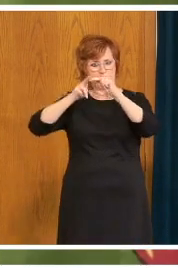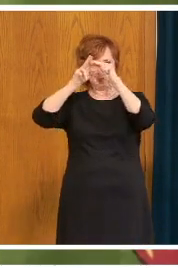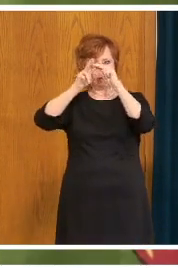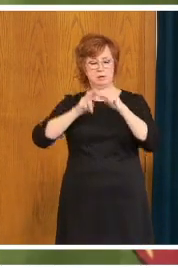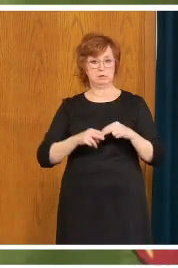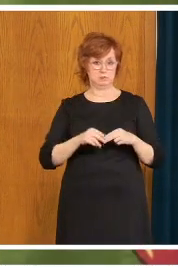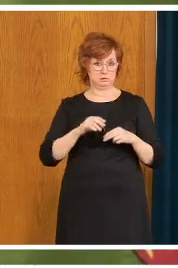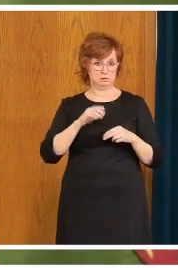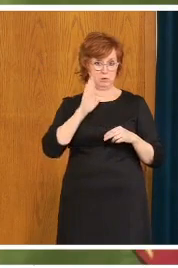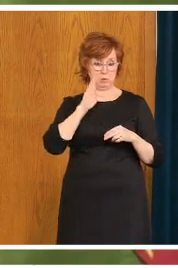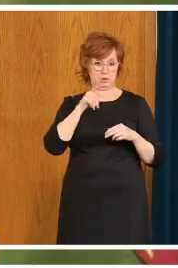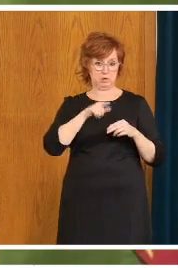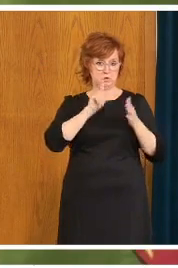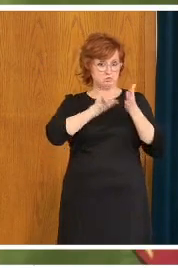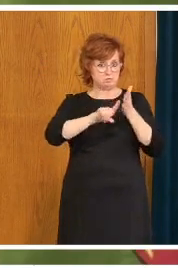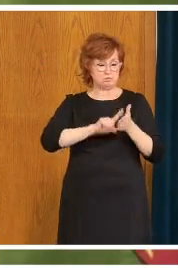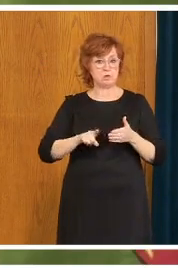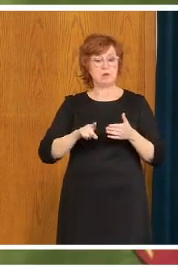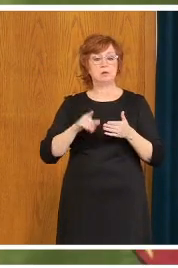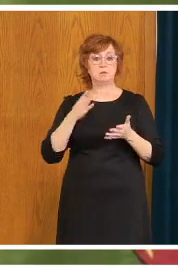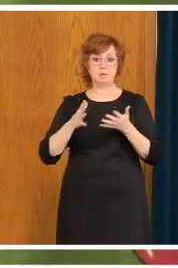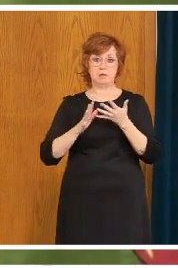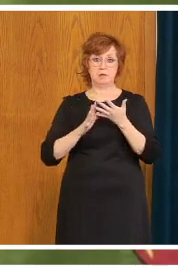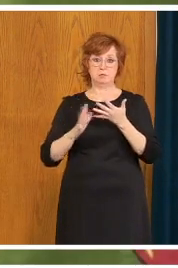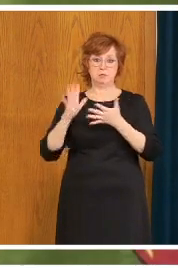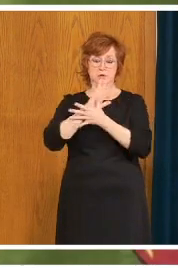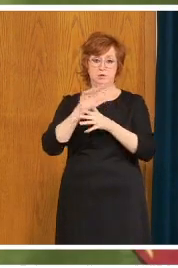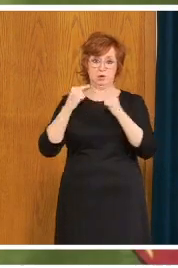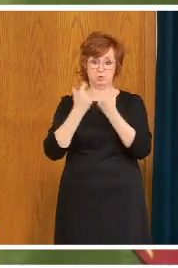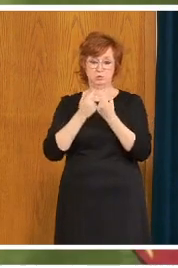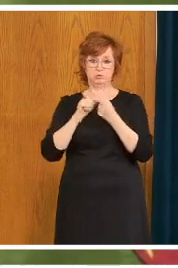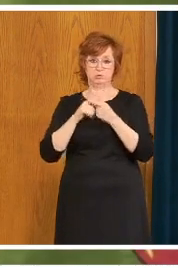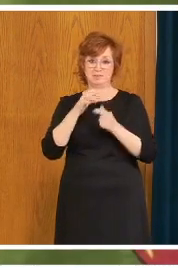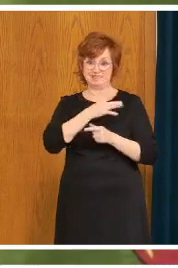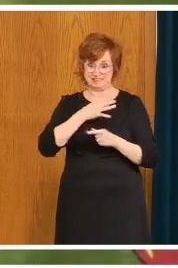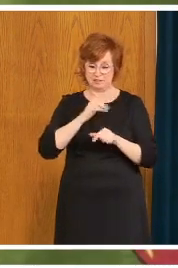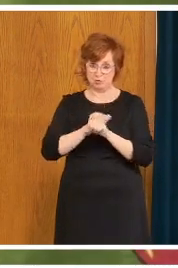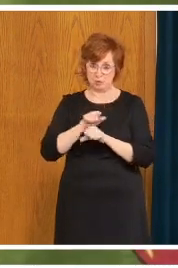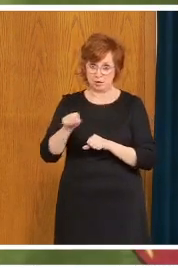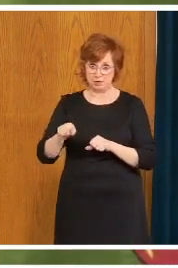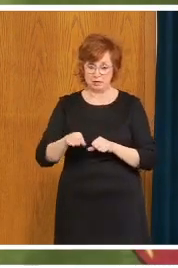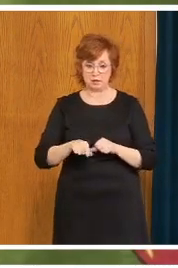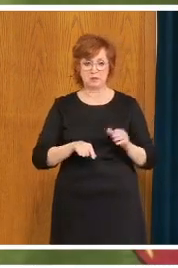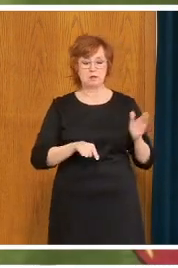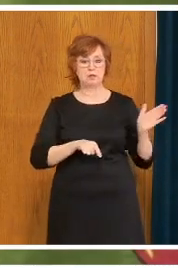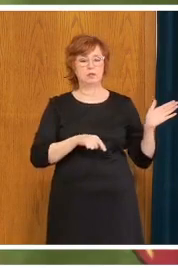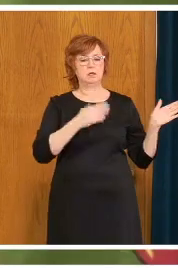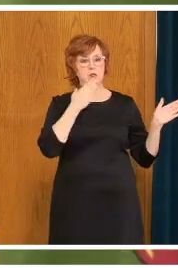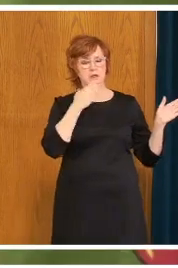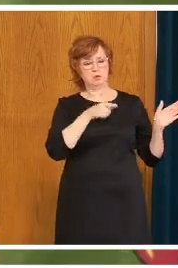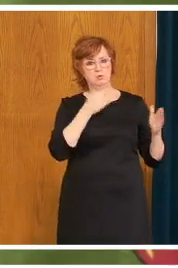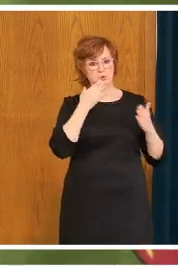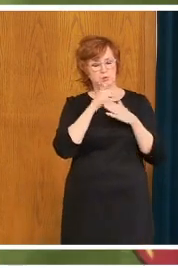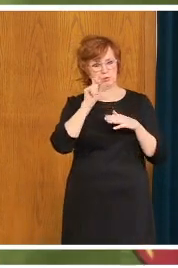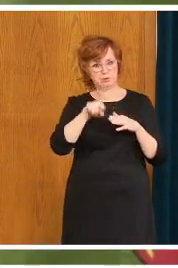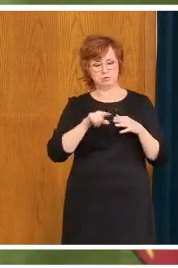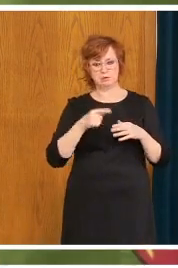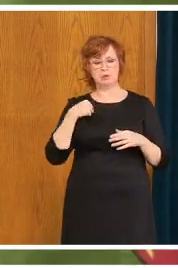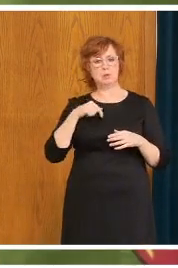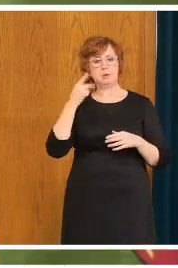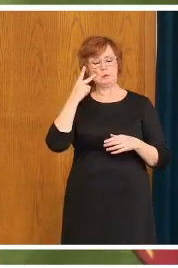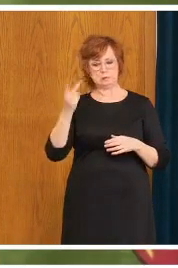vaccine priority for correctional staff? Thanks. It's a very good question. Right now, we've only